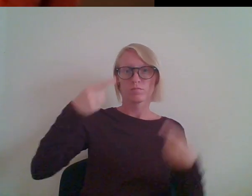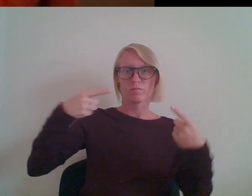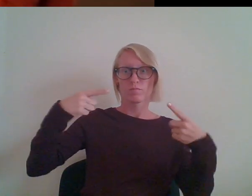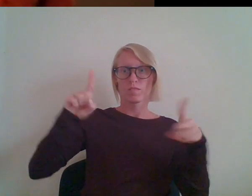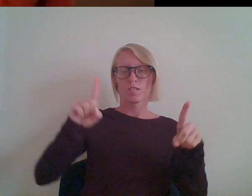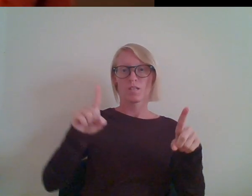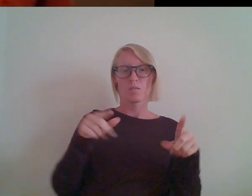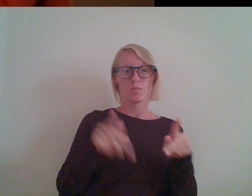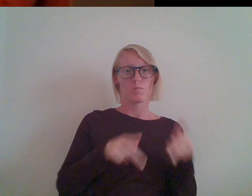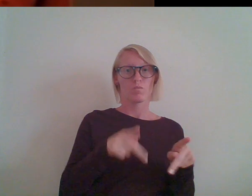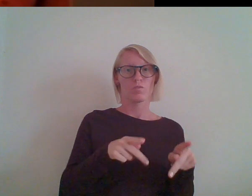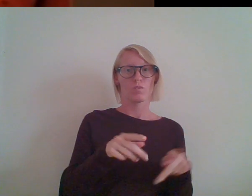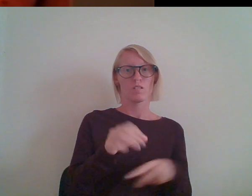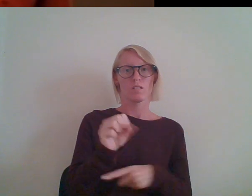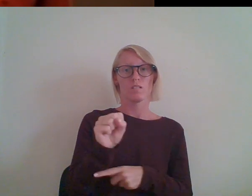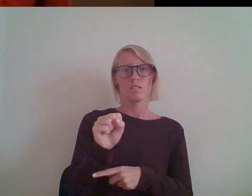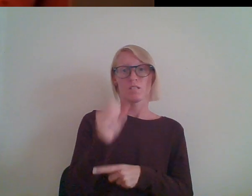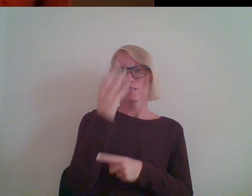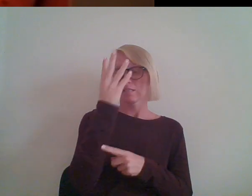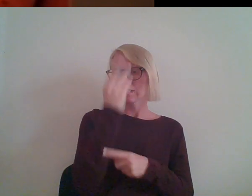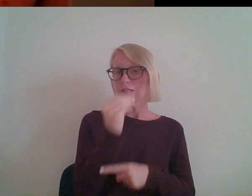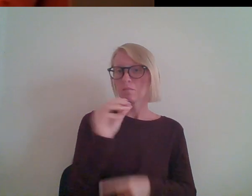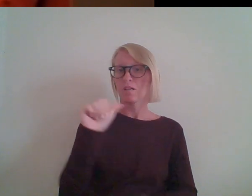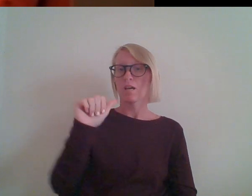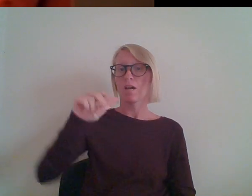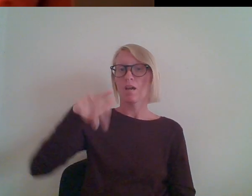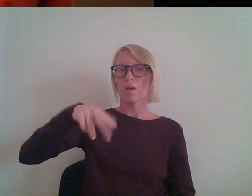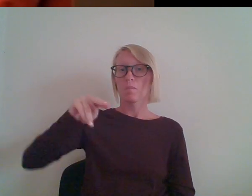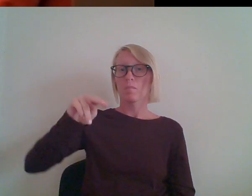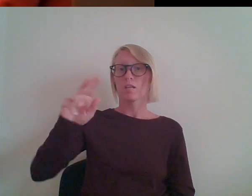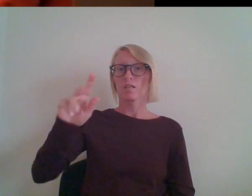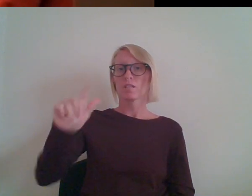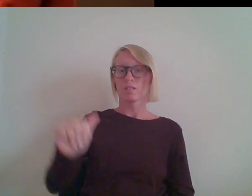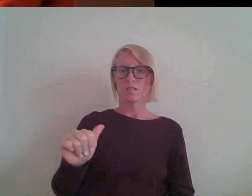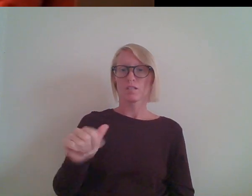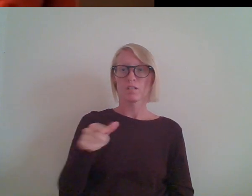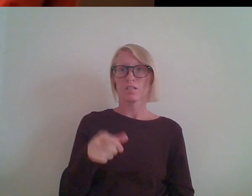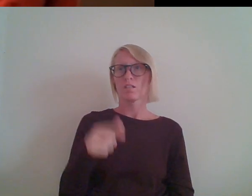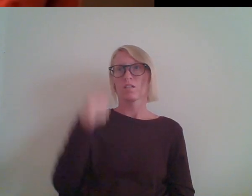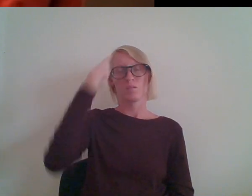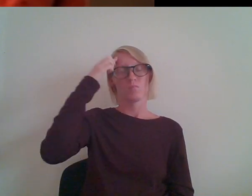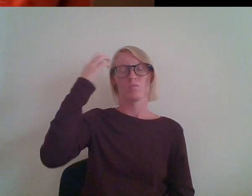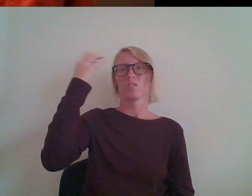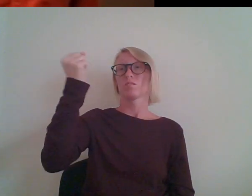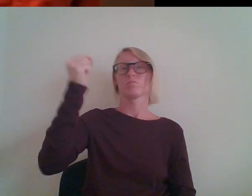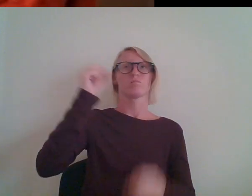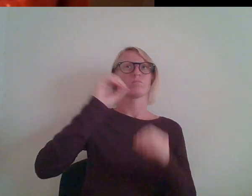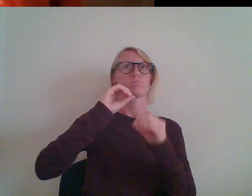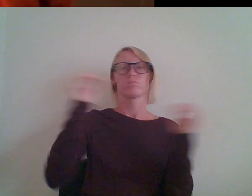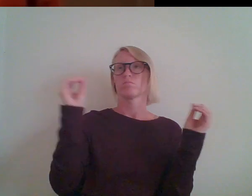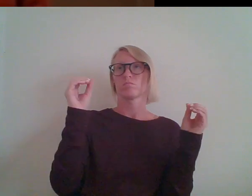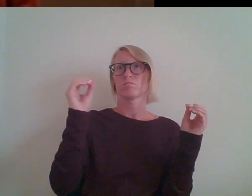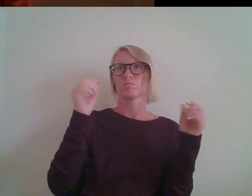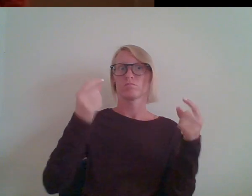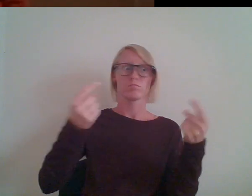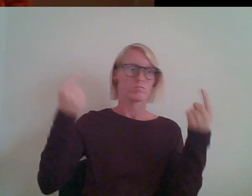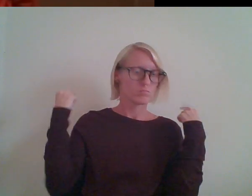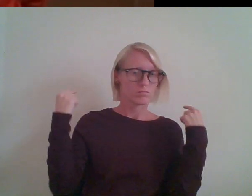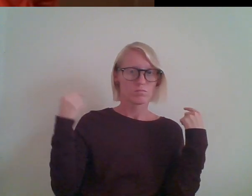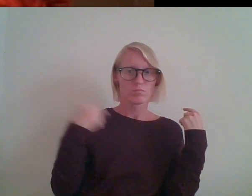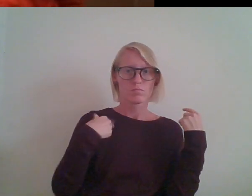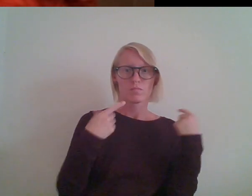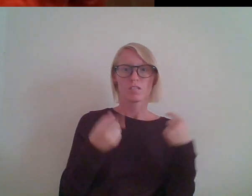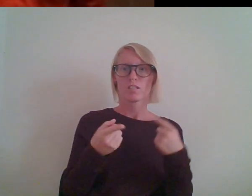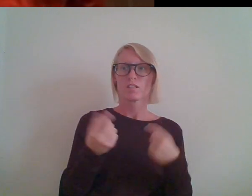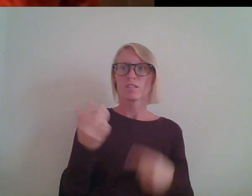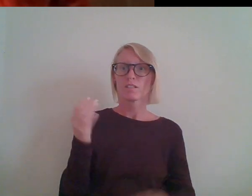biggest thing they'll tell you is, I can't remember anything. My brain's shot. It's like my memory's gone. Yeah, it is, because your REMing isn't happening